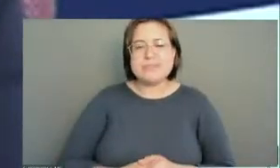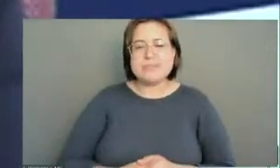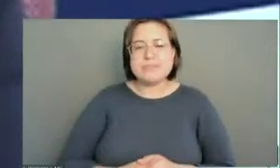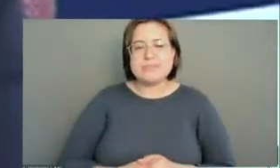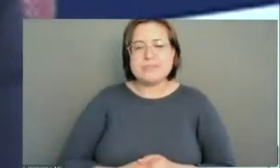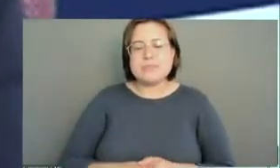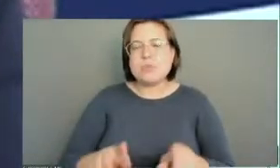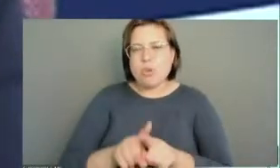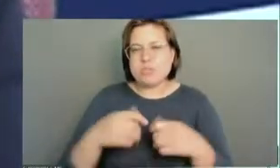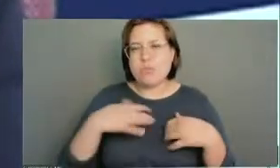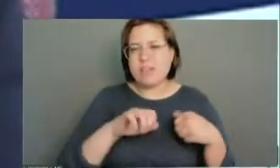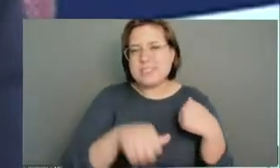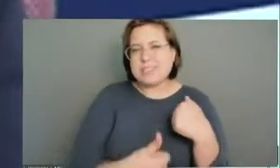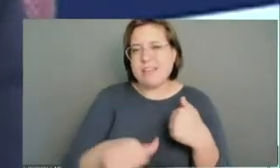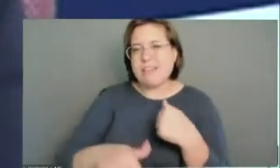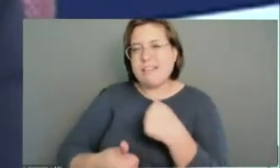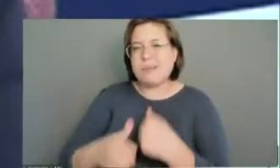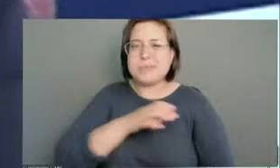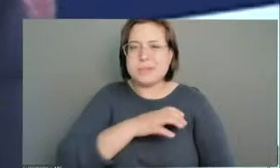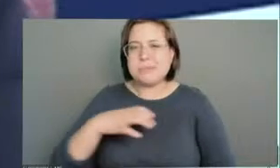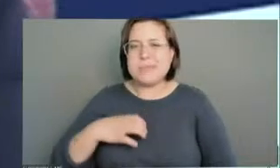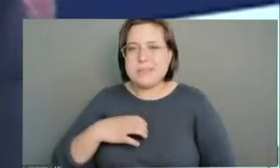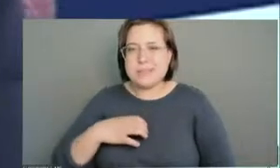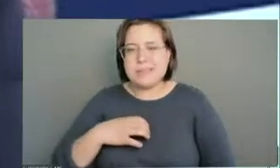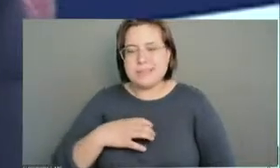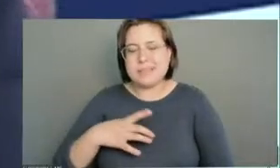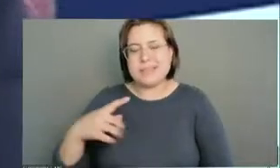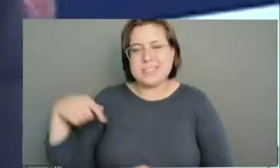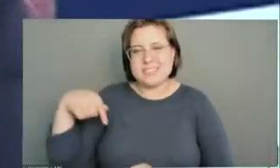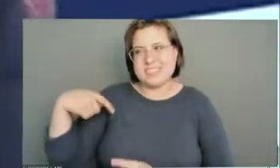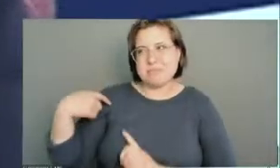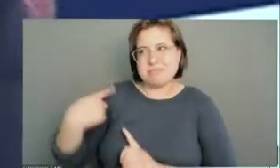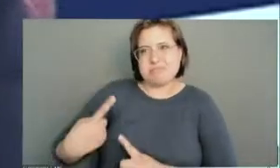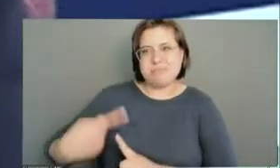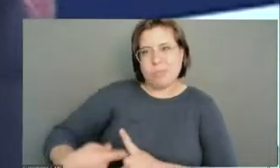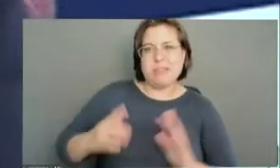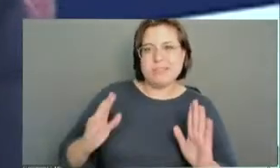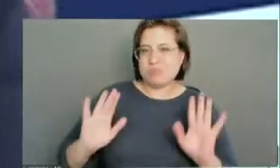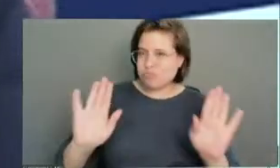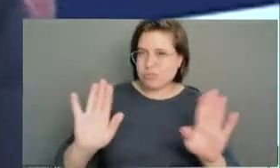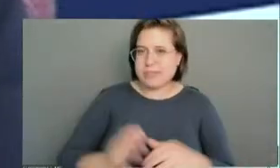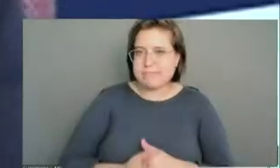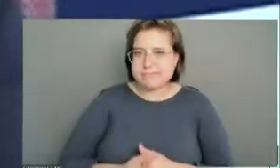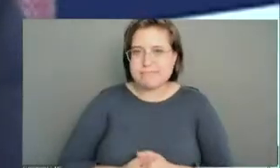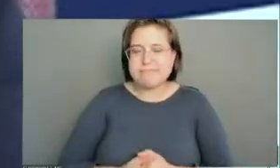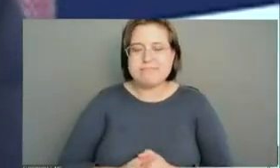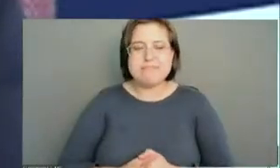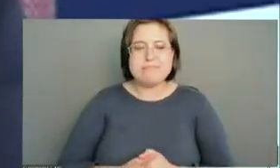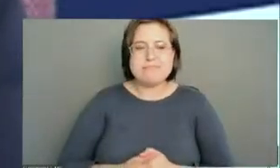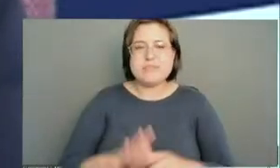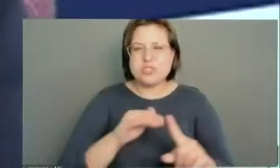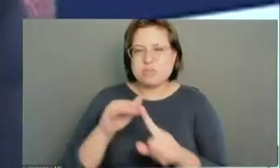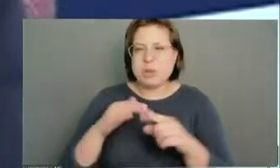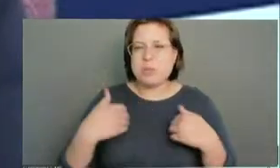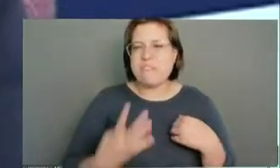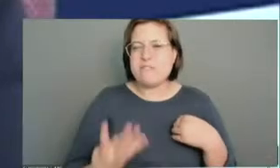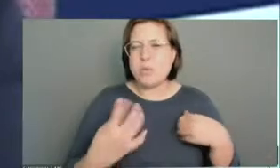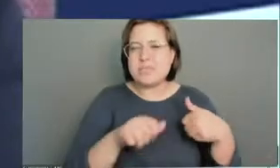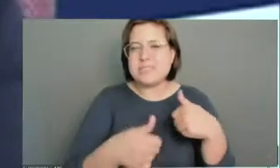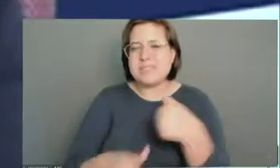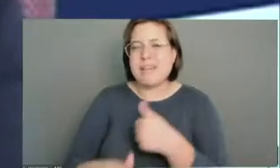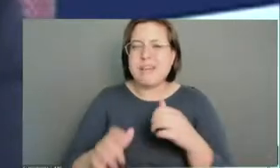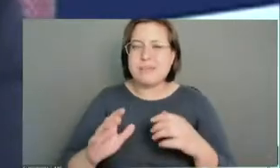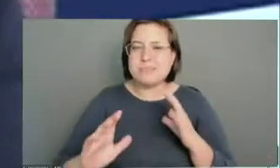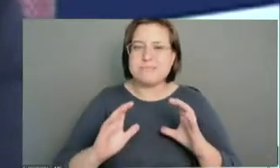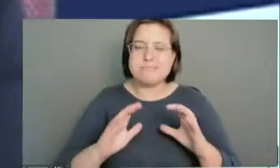subcommittees for just another tremendous sprint this month. As a reminder, the work of the task force is organized across 4 subcommittees: communications